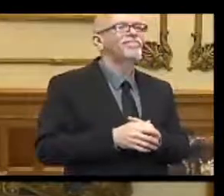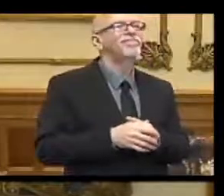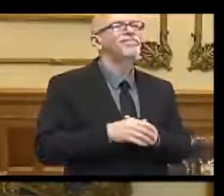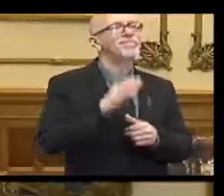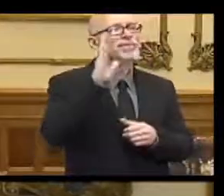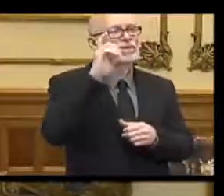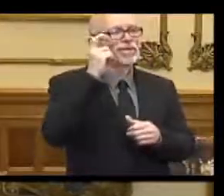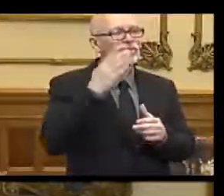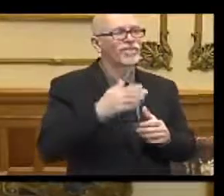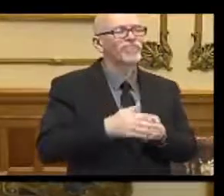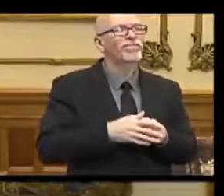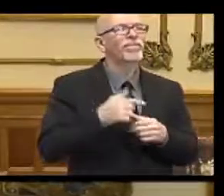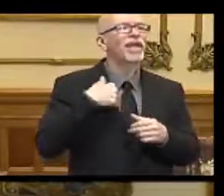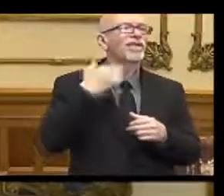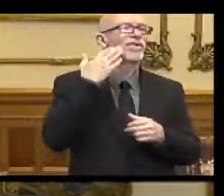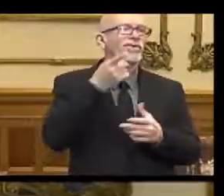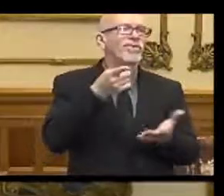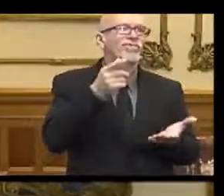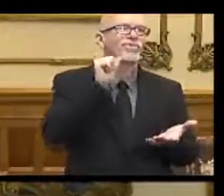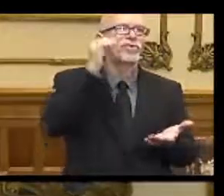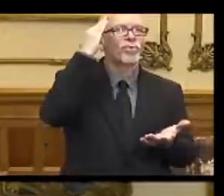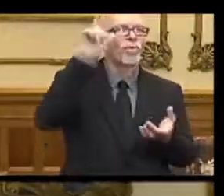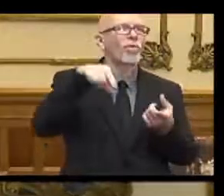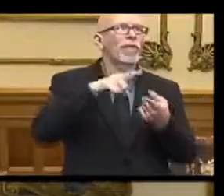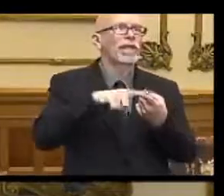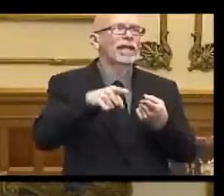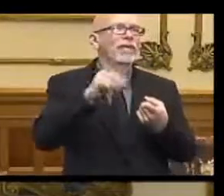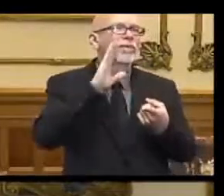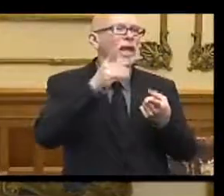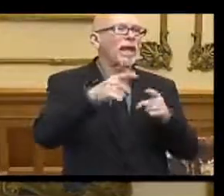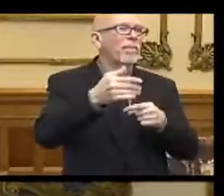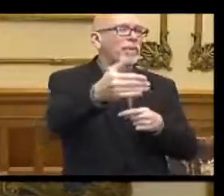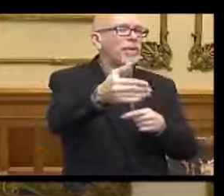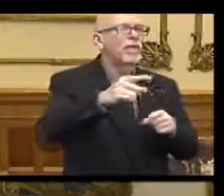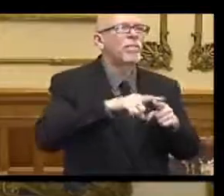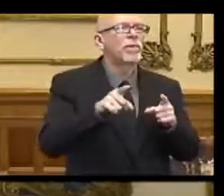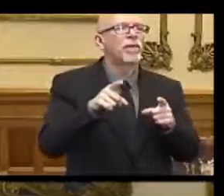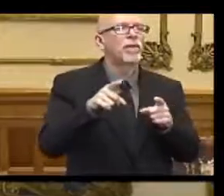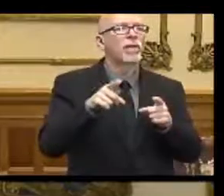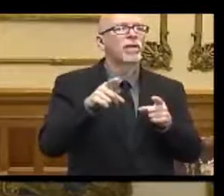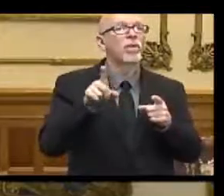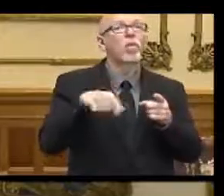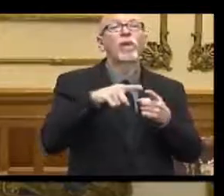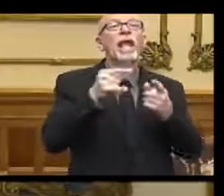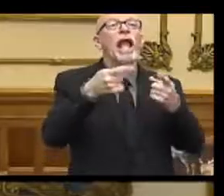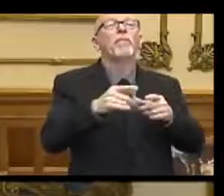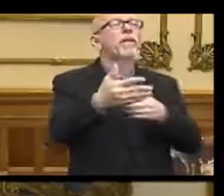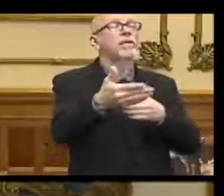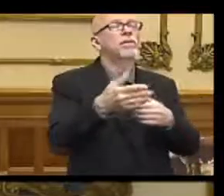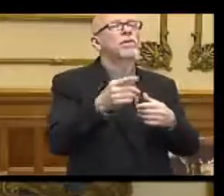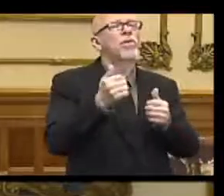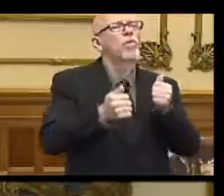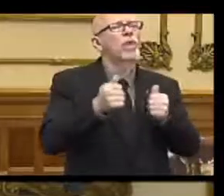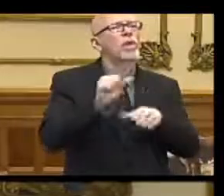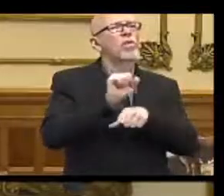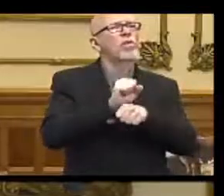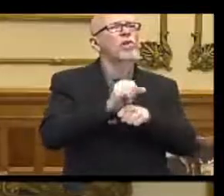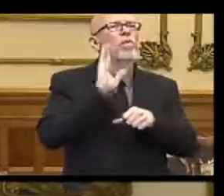afternoon, Governor. I know we don't know when this will be, but when this happens, which type of workers do you think will be among